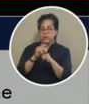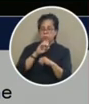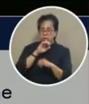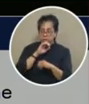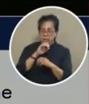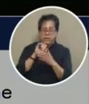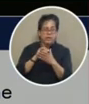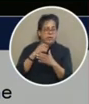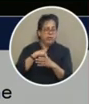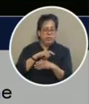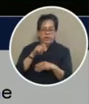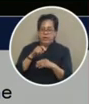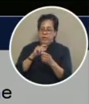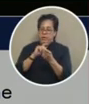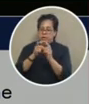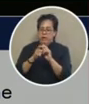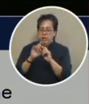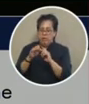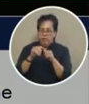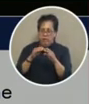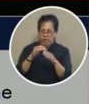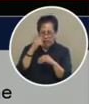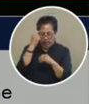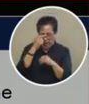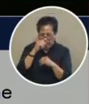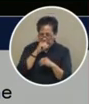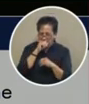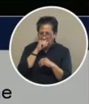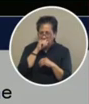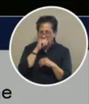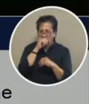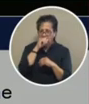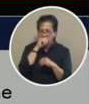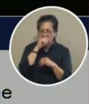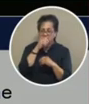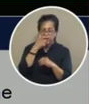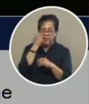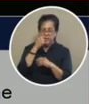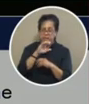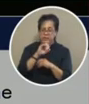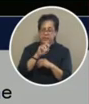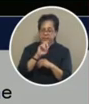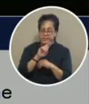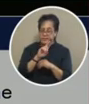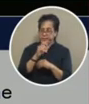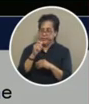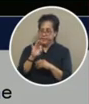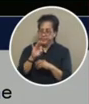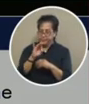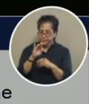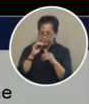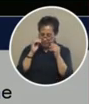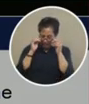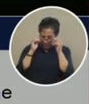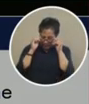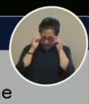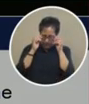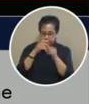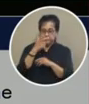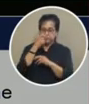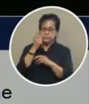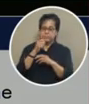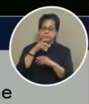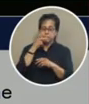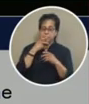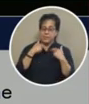that we need to adjust our way of thinking about service delivery. Because of COVID-19 and because of the public health